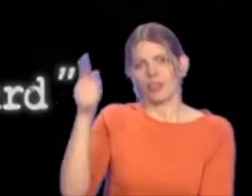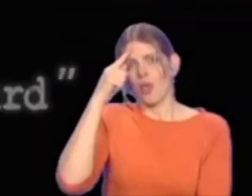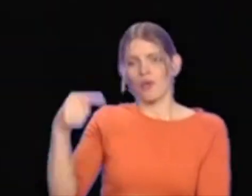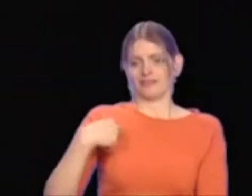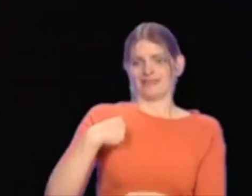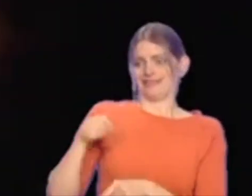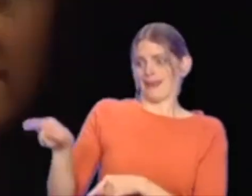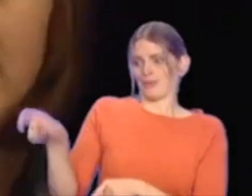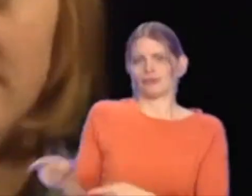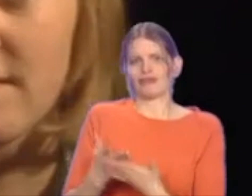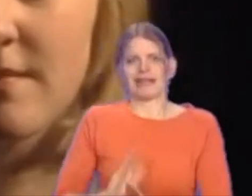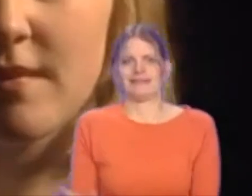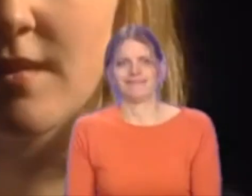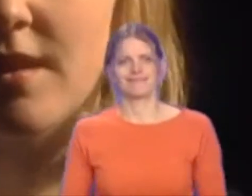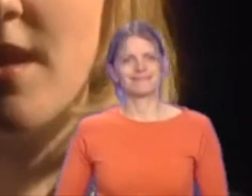work.